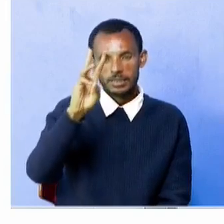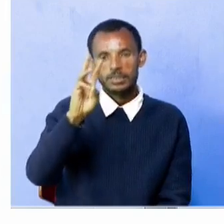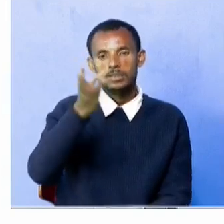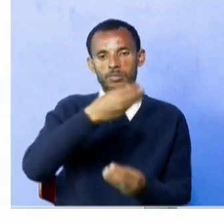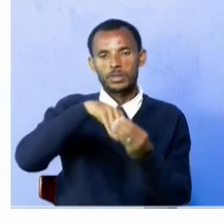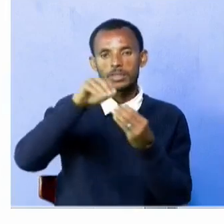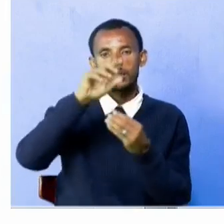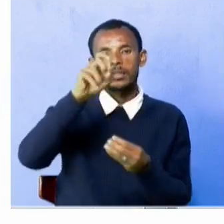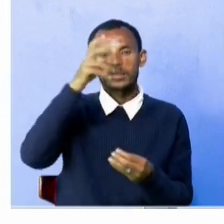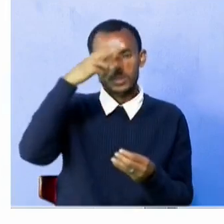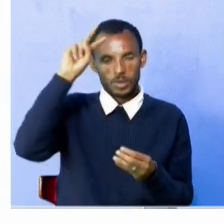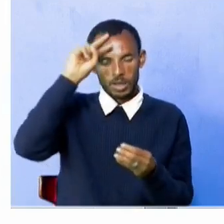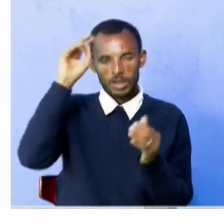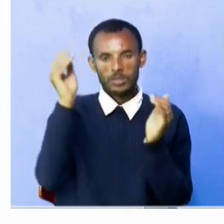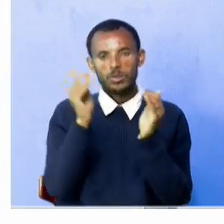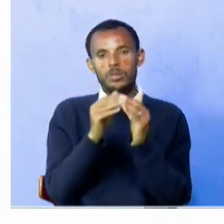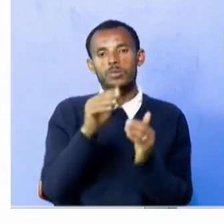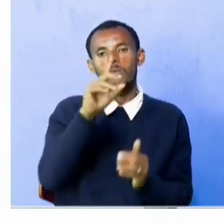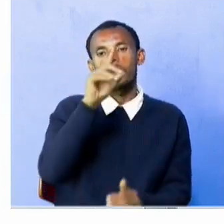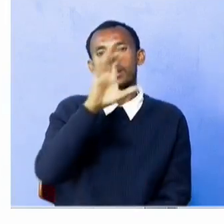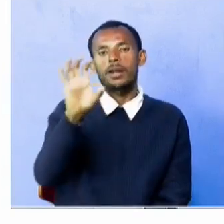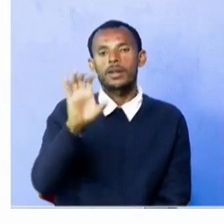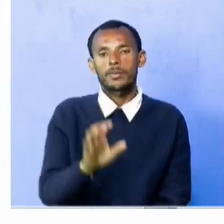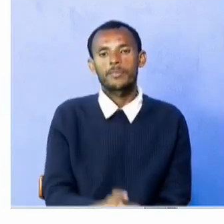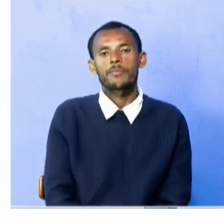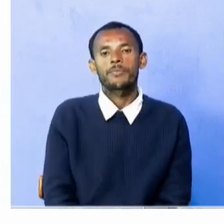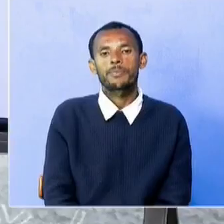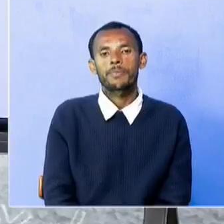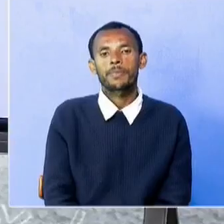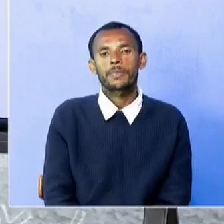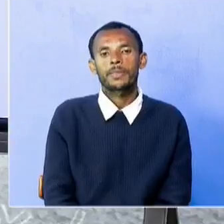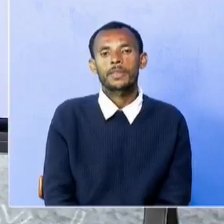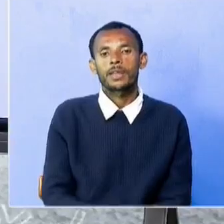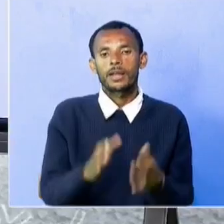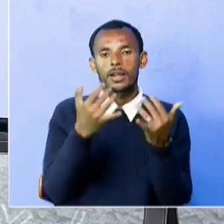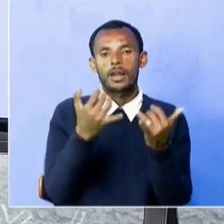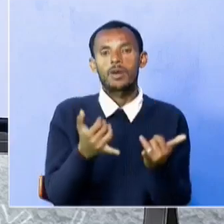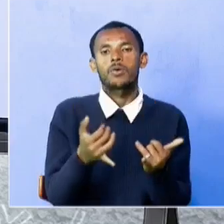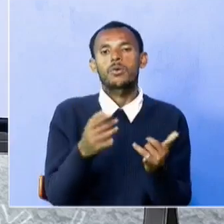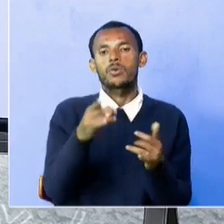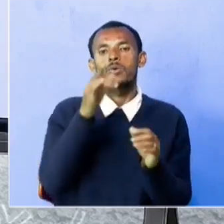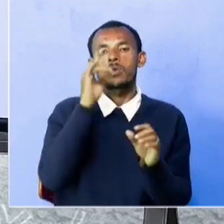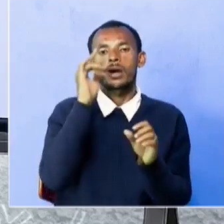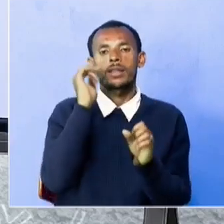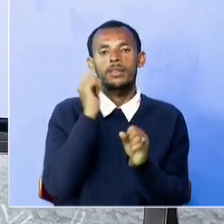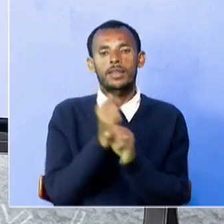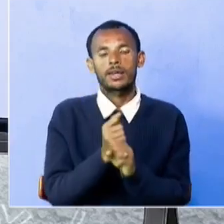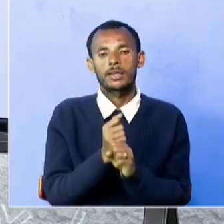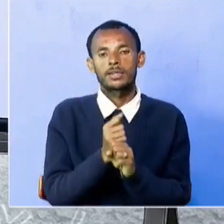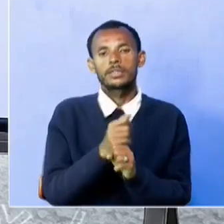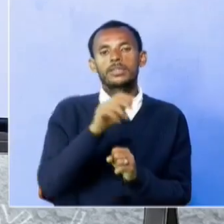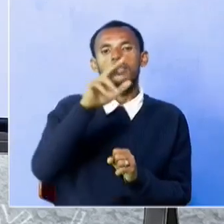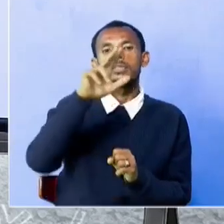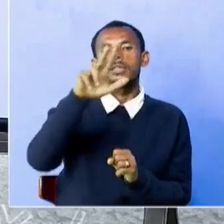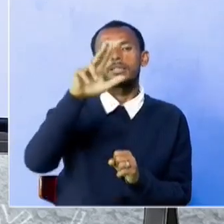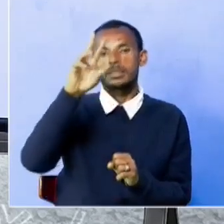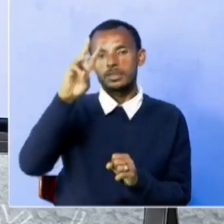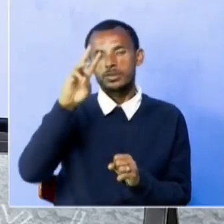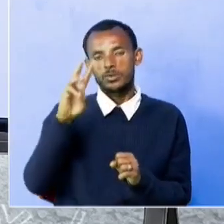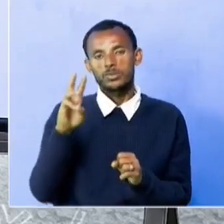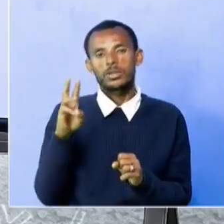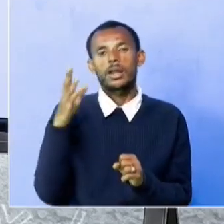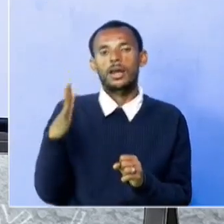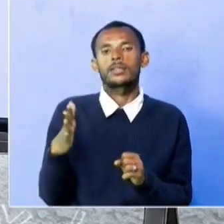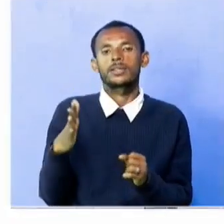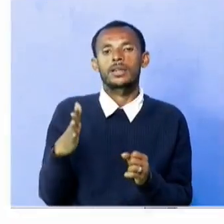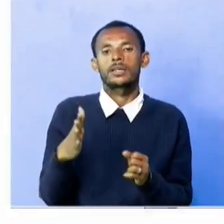x square is equal to 100, right? Now you can take 36 to the right side, then